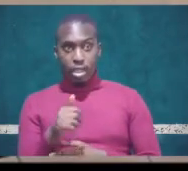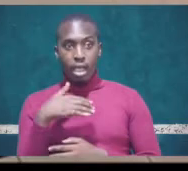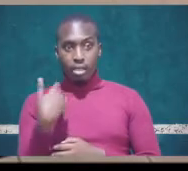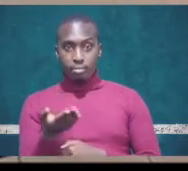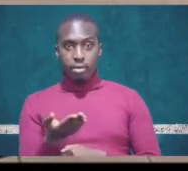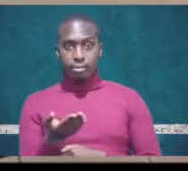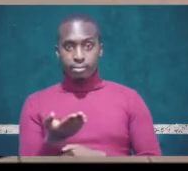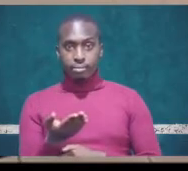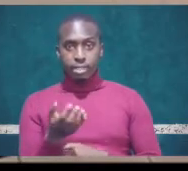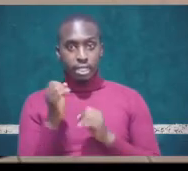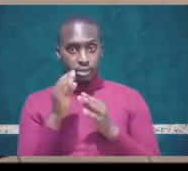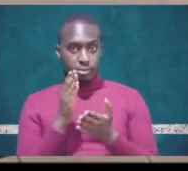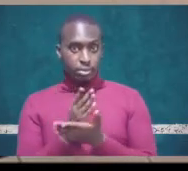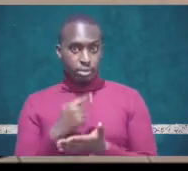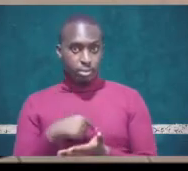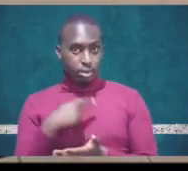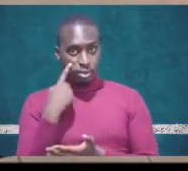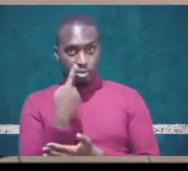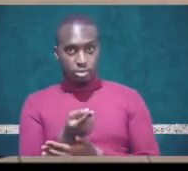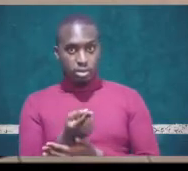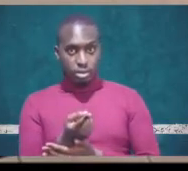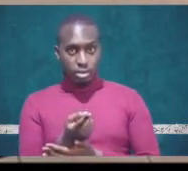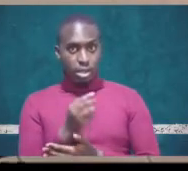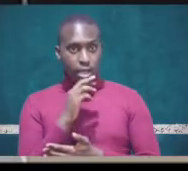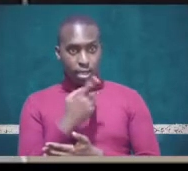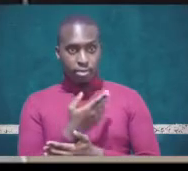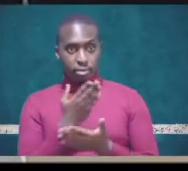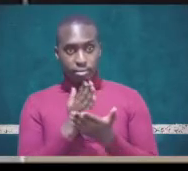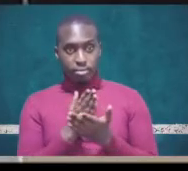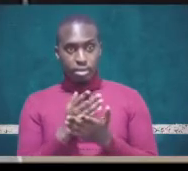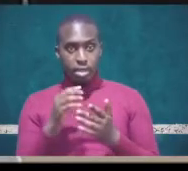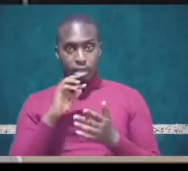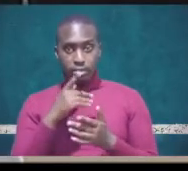then if we look at the answer there